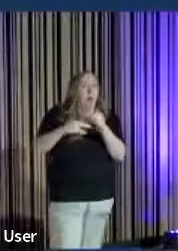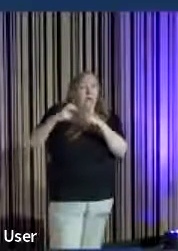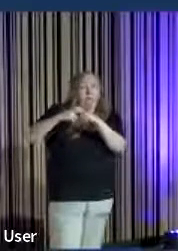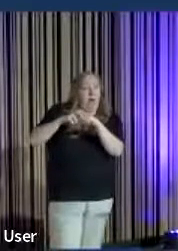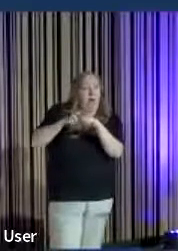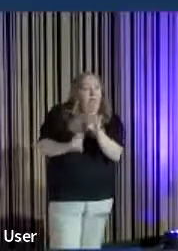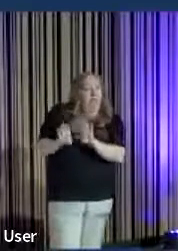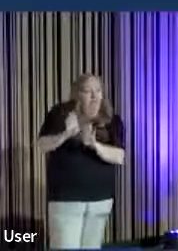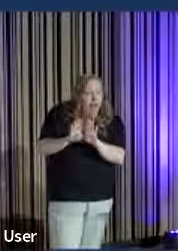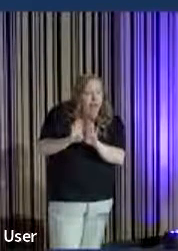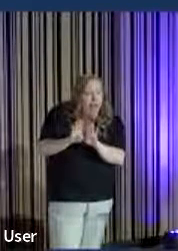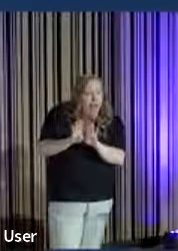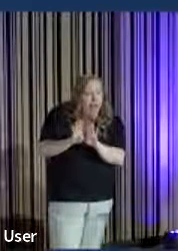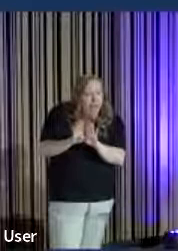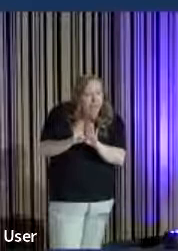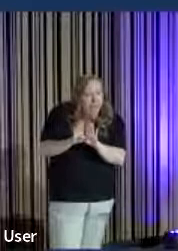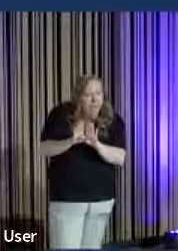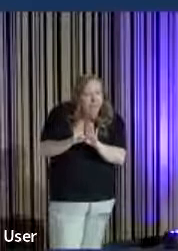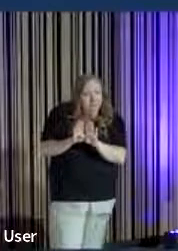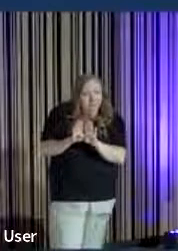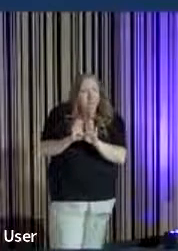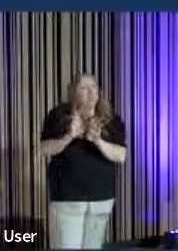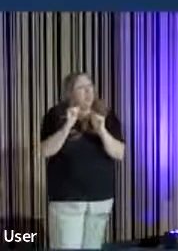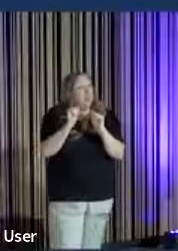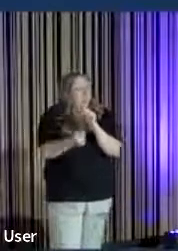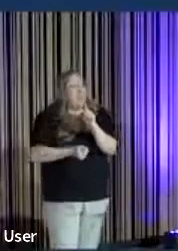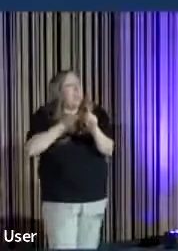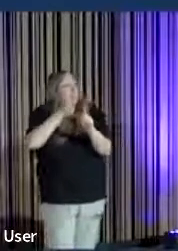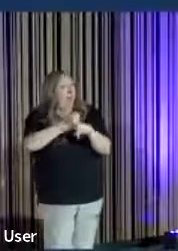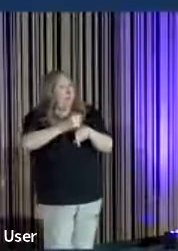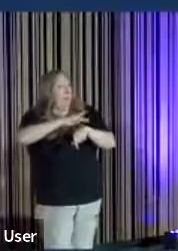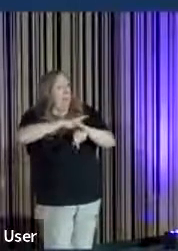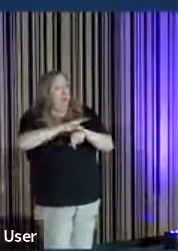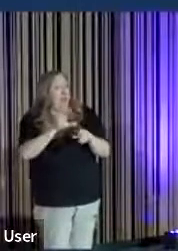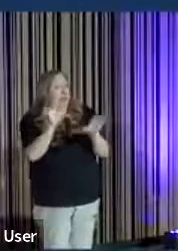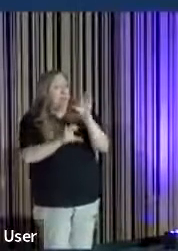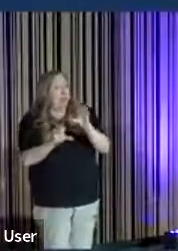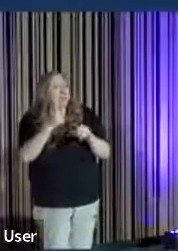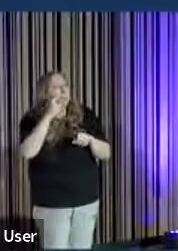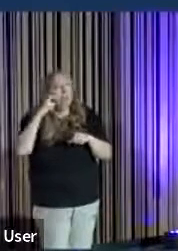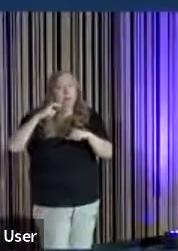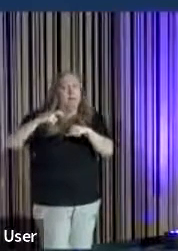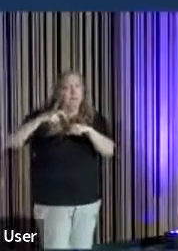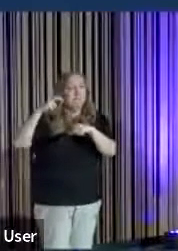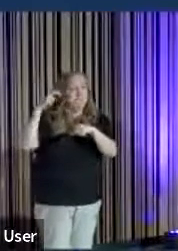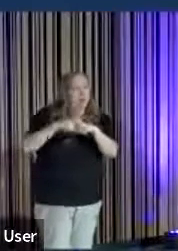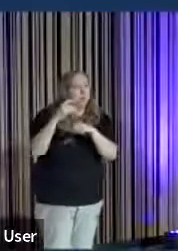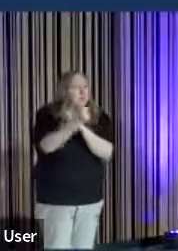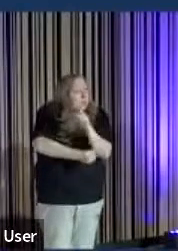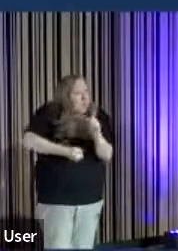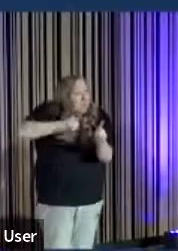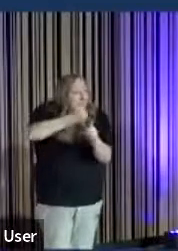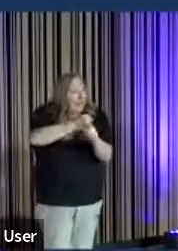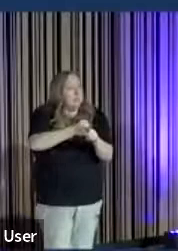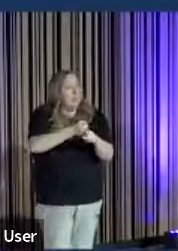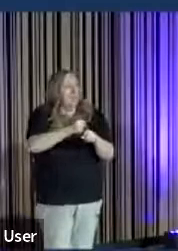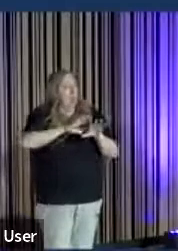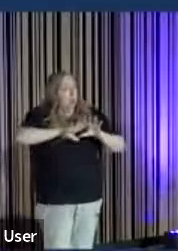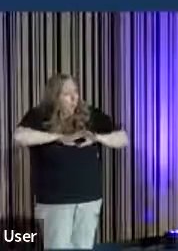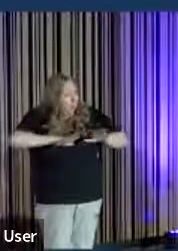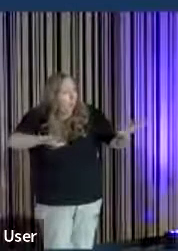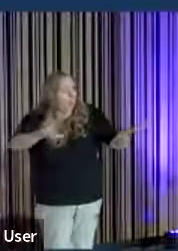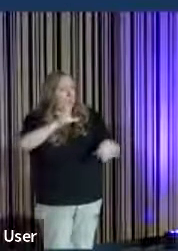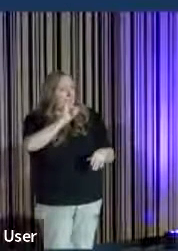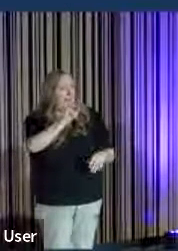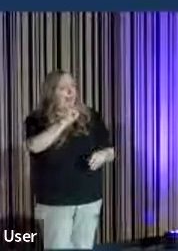recognized it as one that could impact planetary chemistry because these viruses were infecting globally distributed cyanobacteria. So